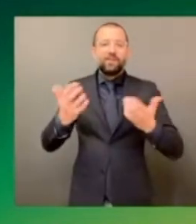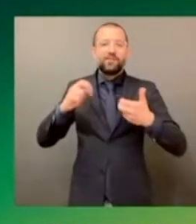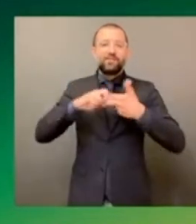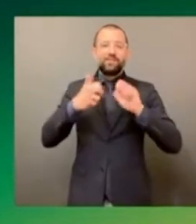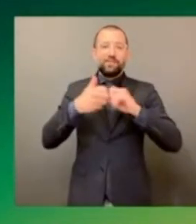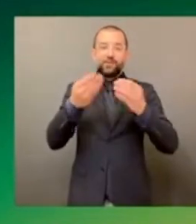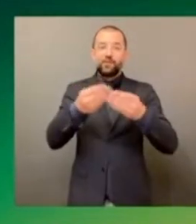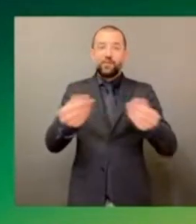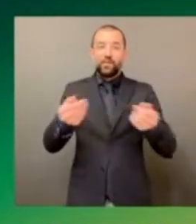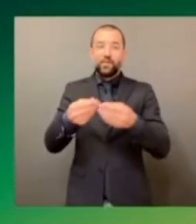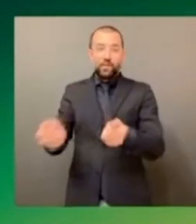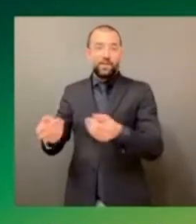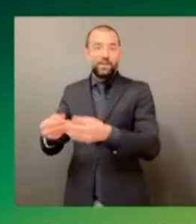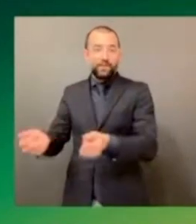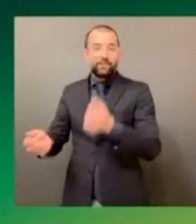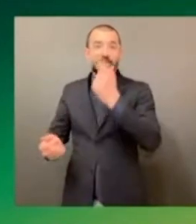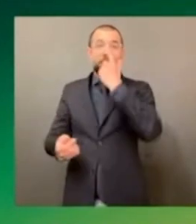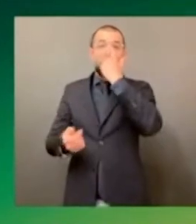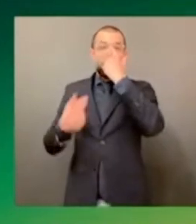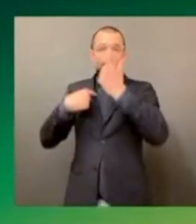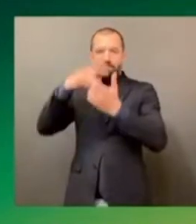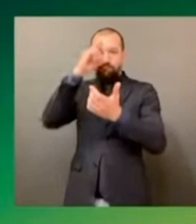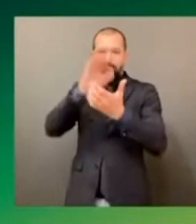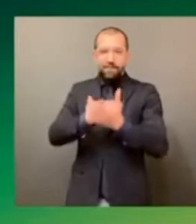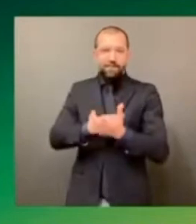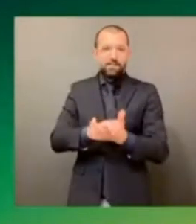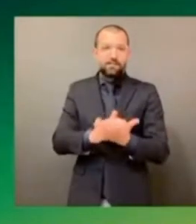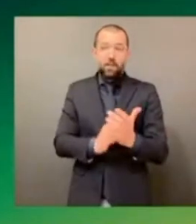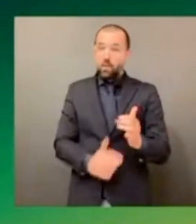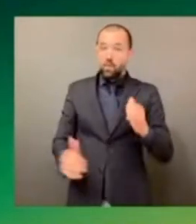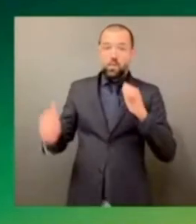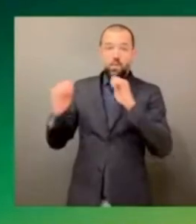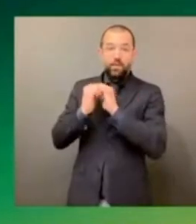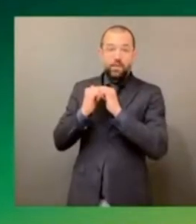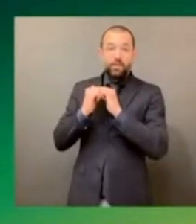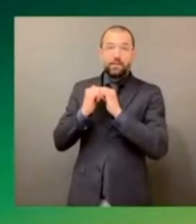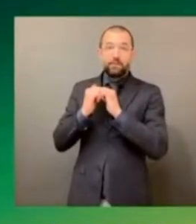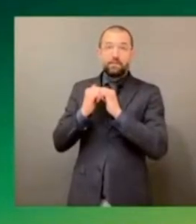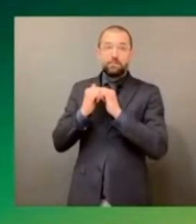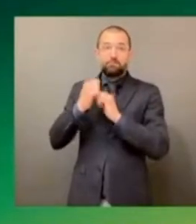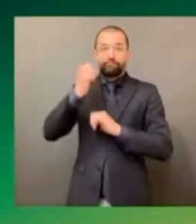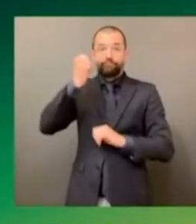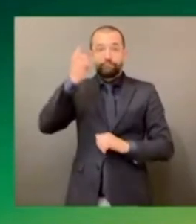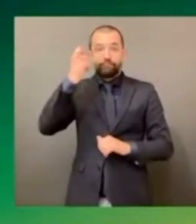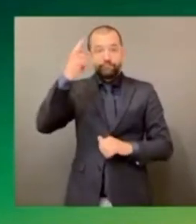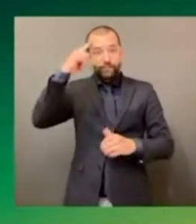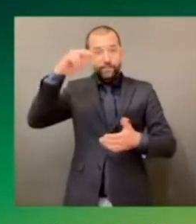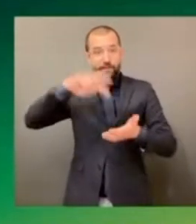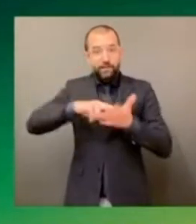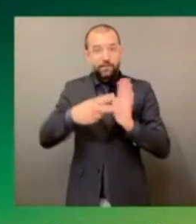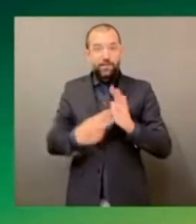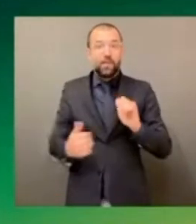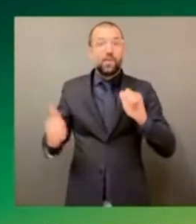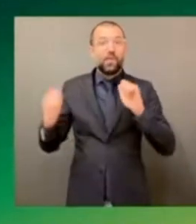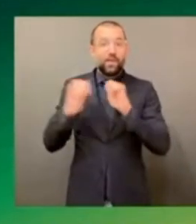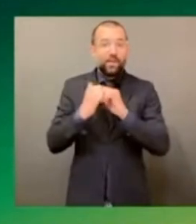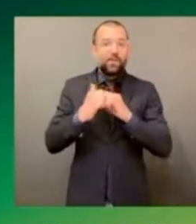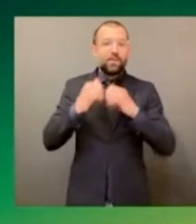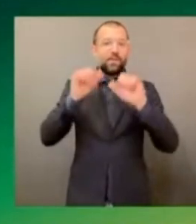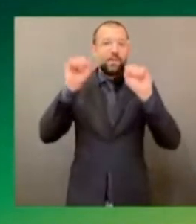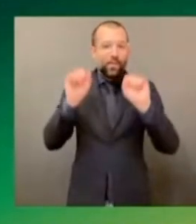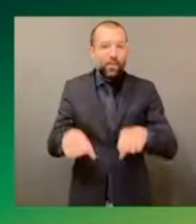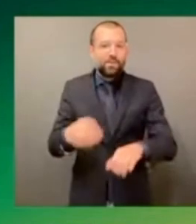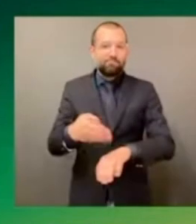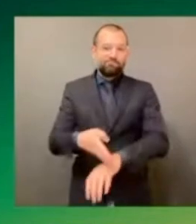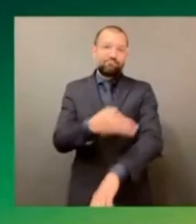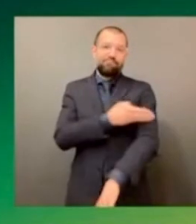And so I believe, acting together with intention, we can make progress in these